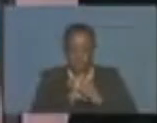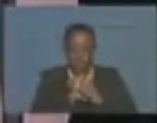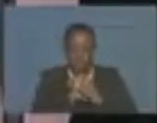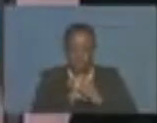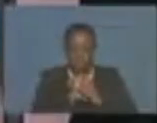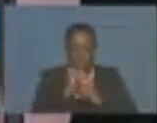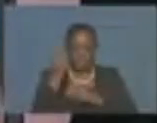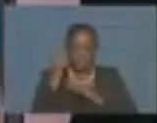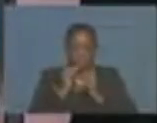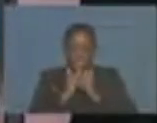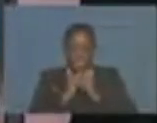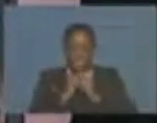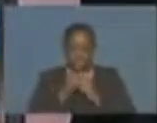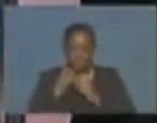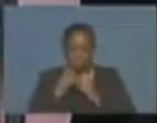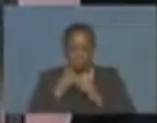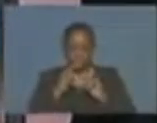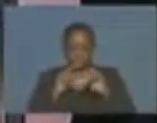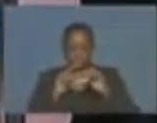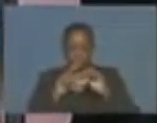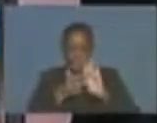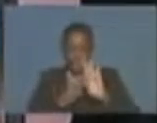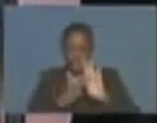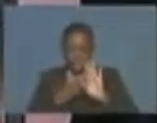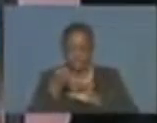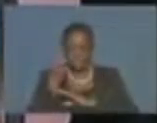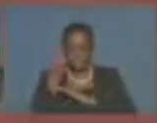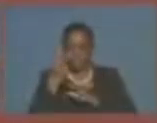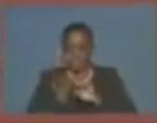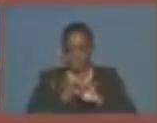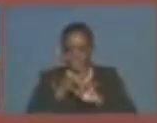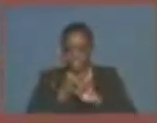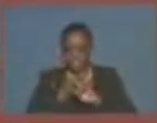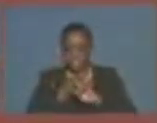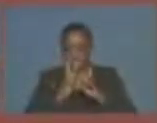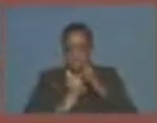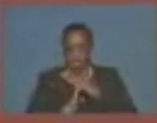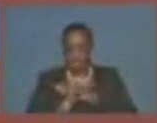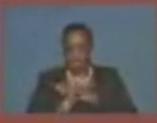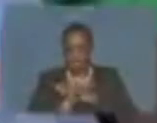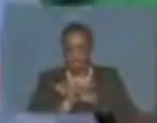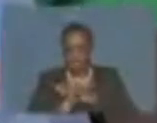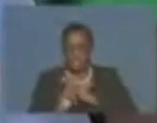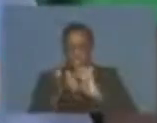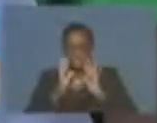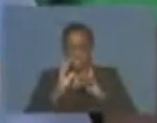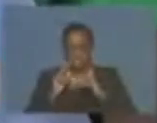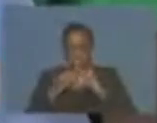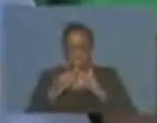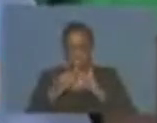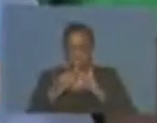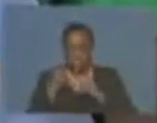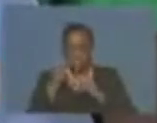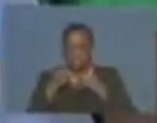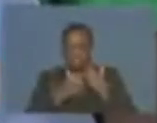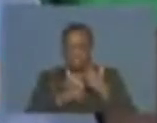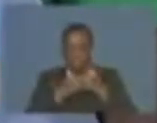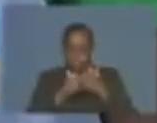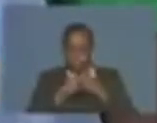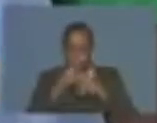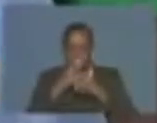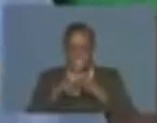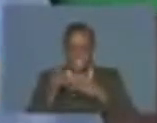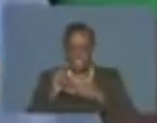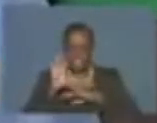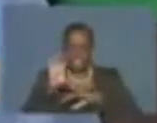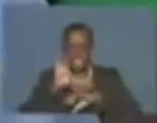Forge, who has in turn launched a 12-month pilot program that seeks to address the historical debt in the Caribbean using the findings